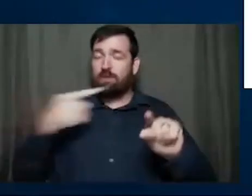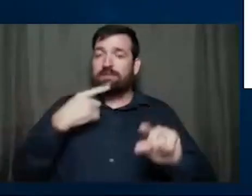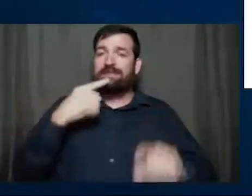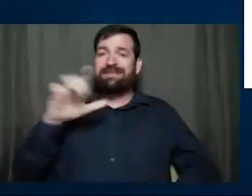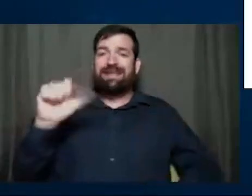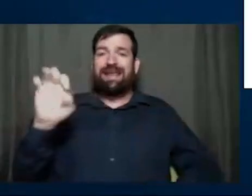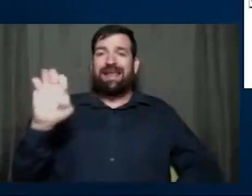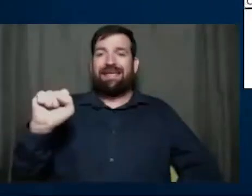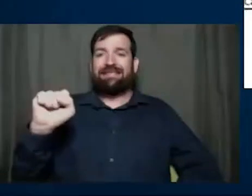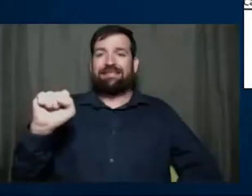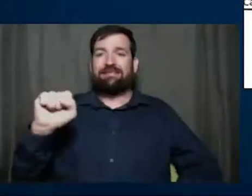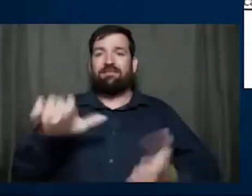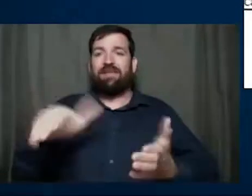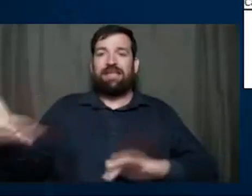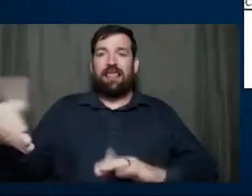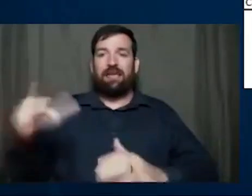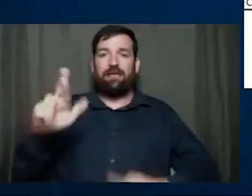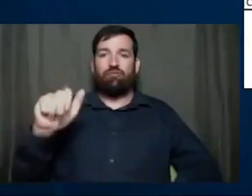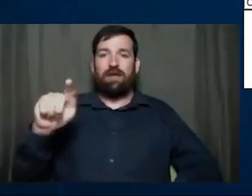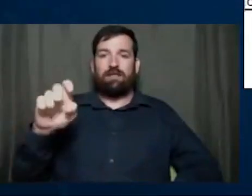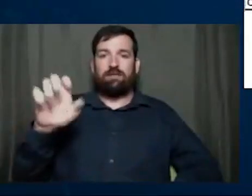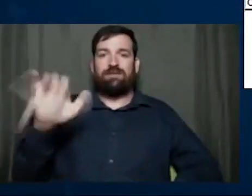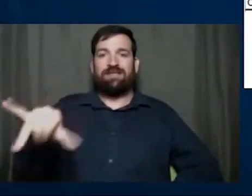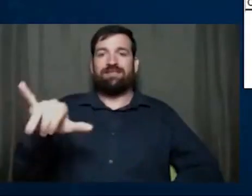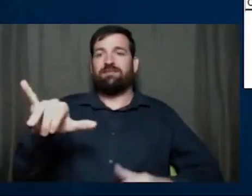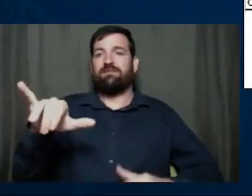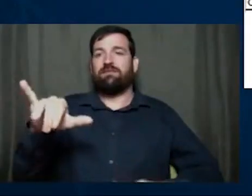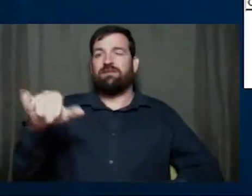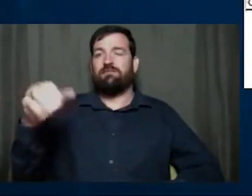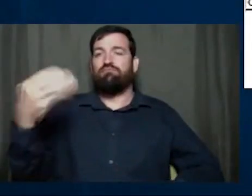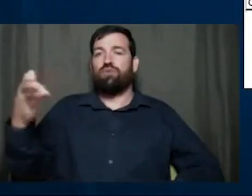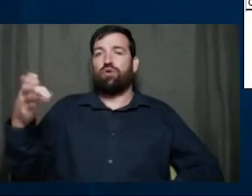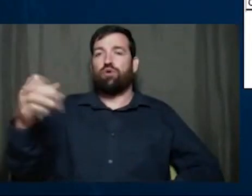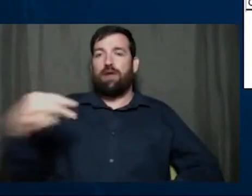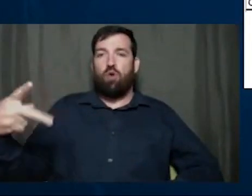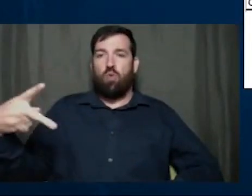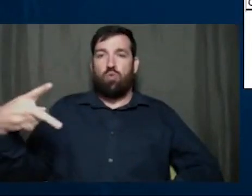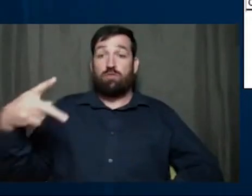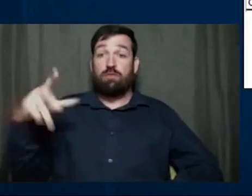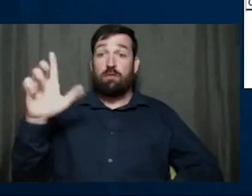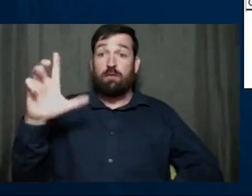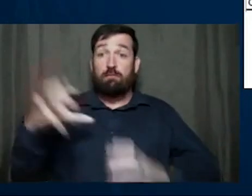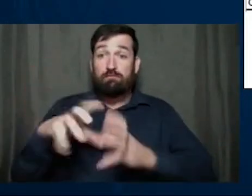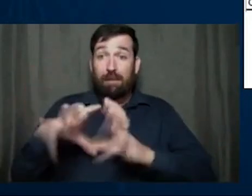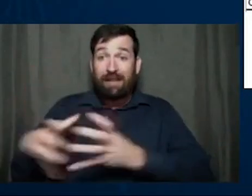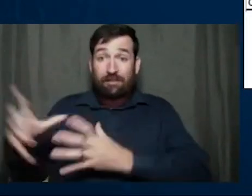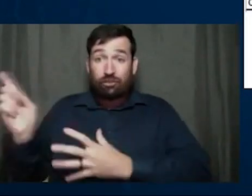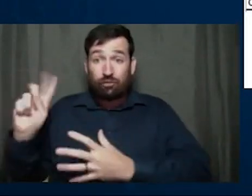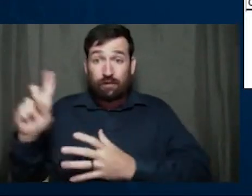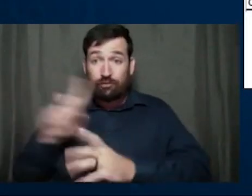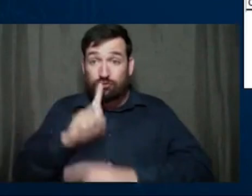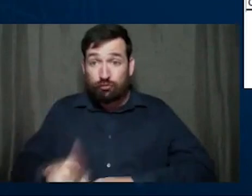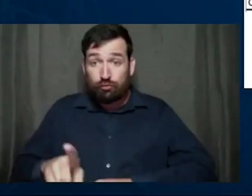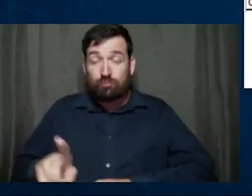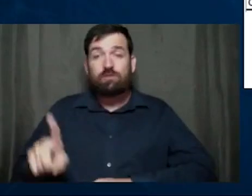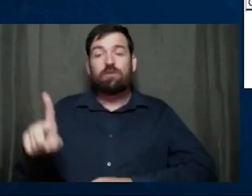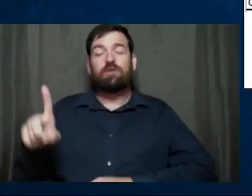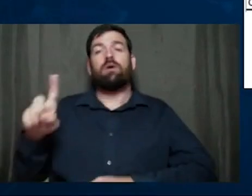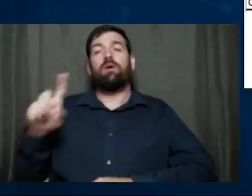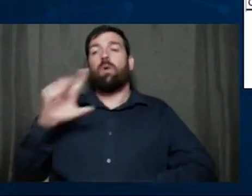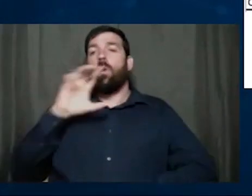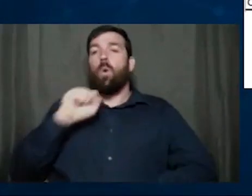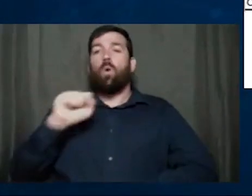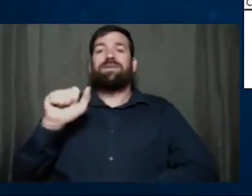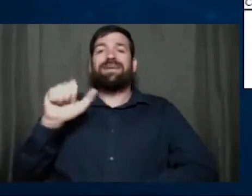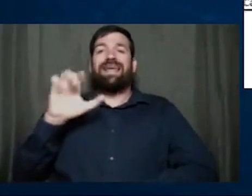where the blue arrow is. And what you'll see is that the populations where that's true are children and adults 18 to 24. But as